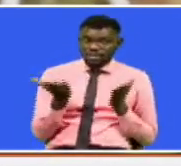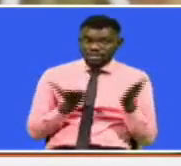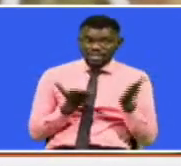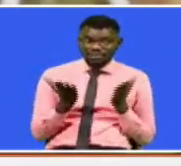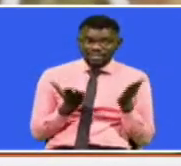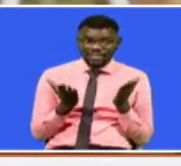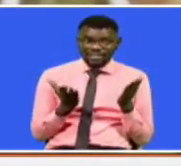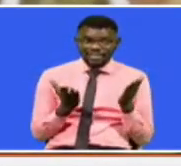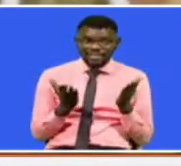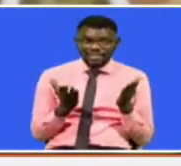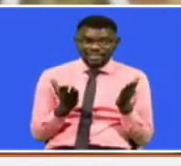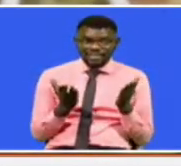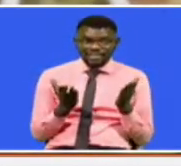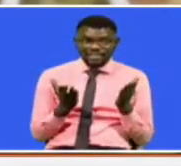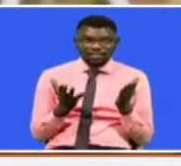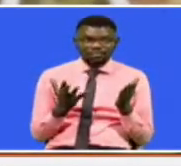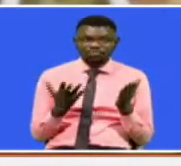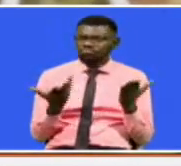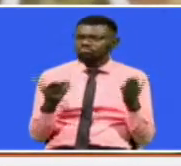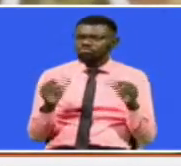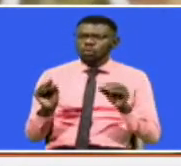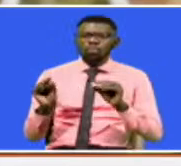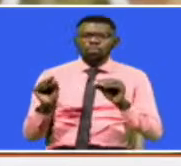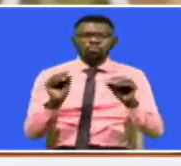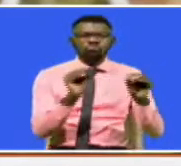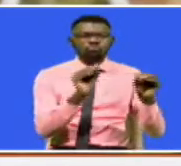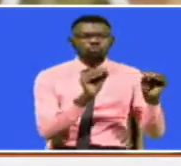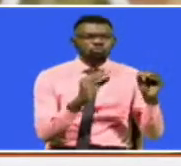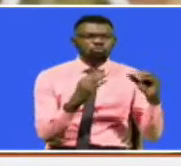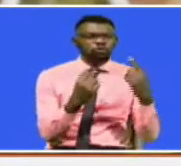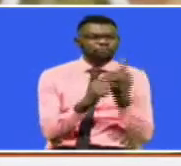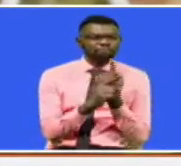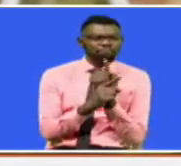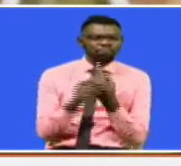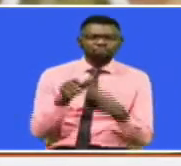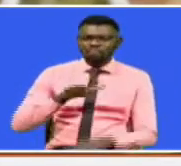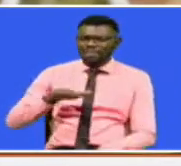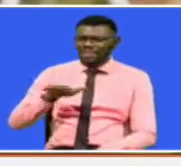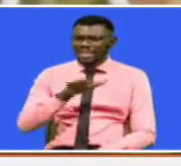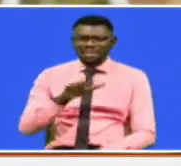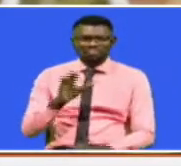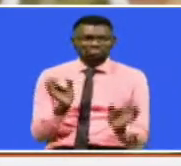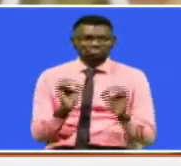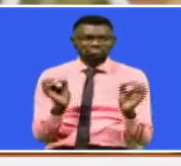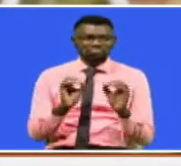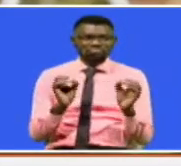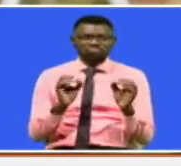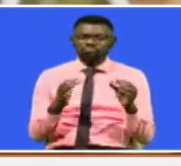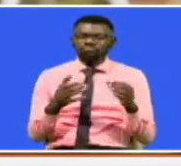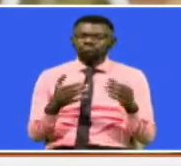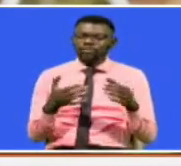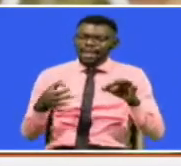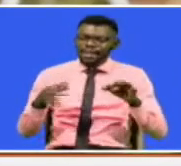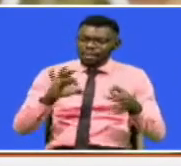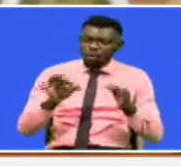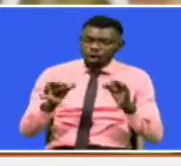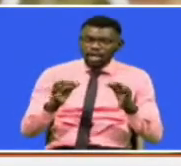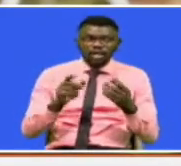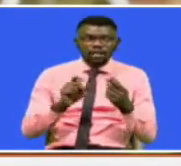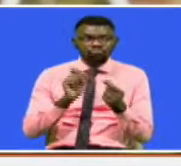you from one point to another. That, for example, if you need laboratory tests, we